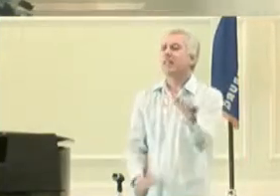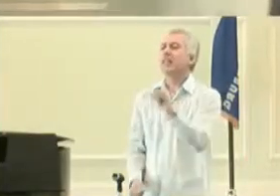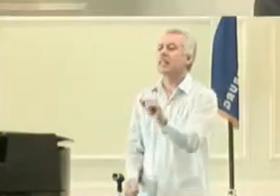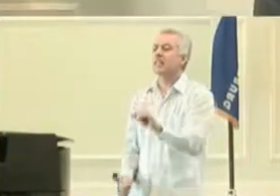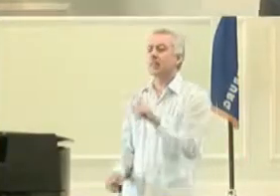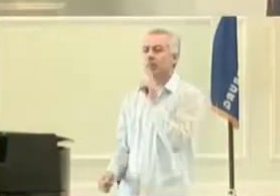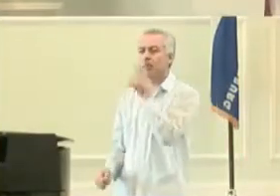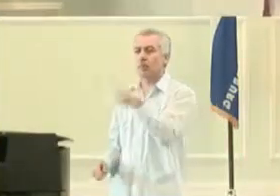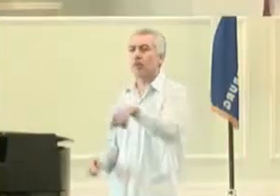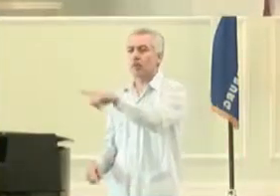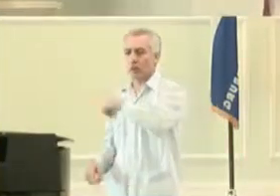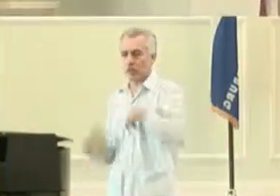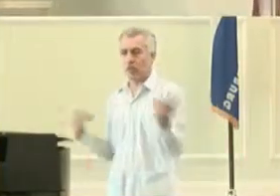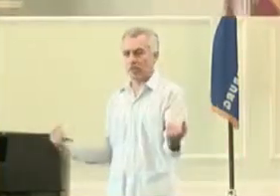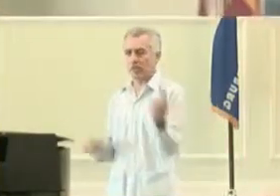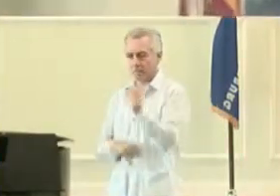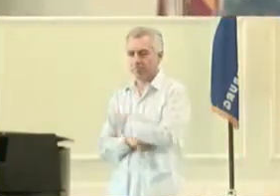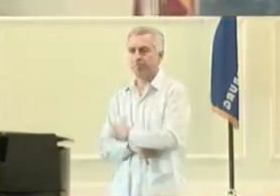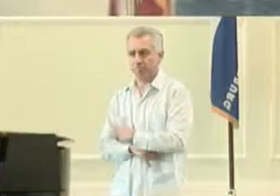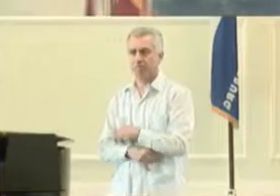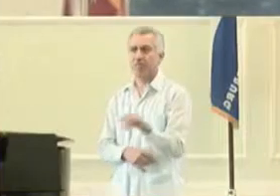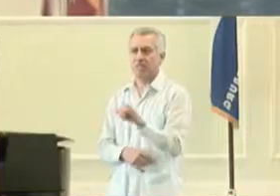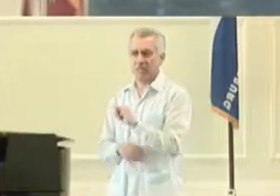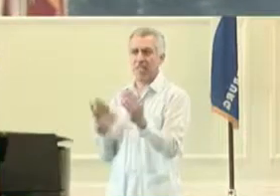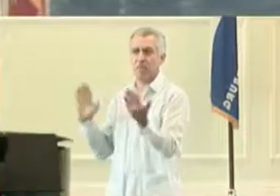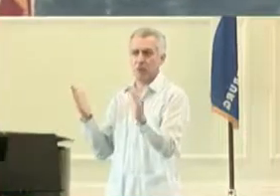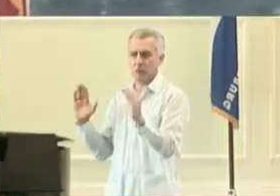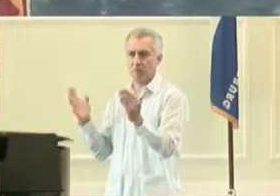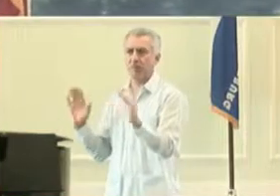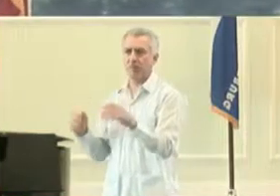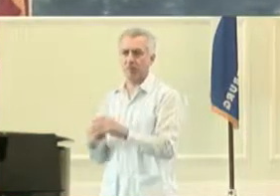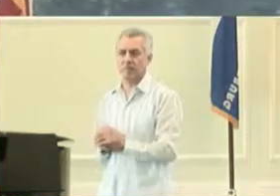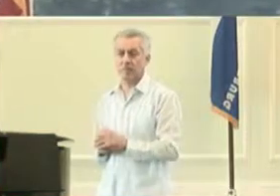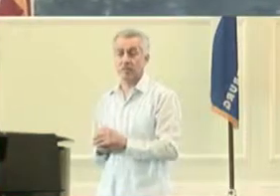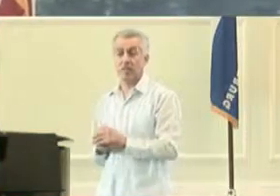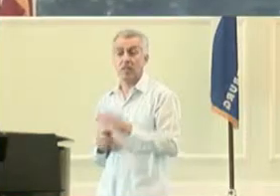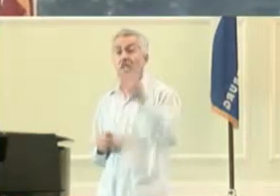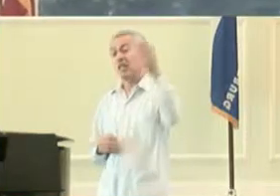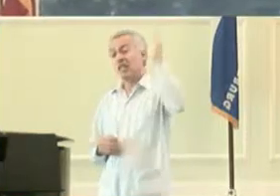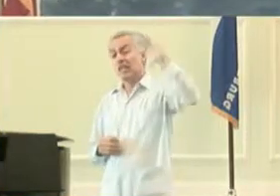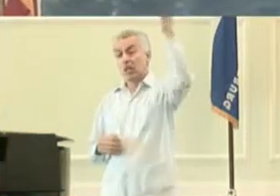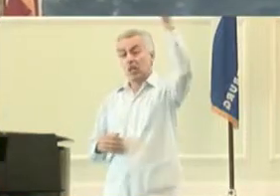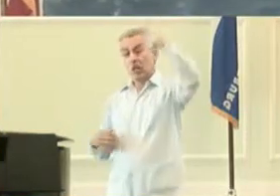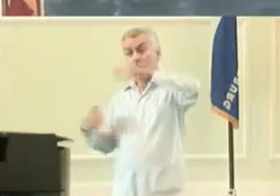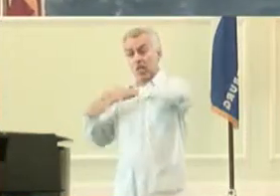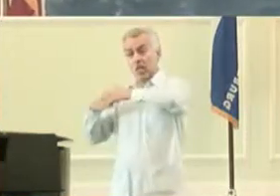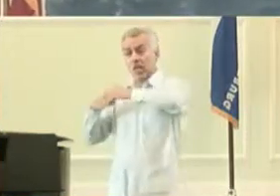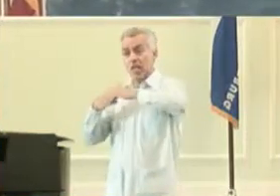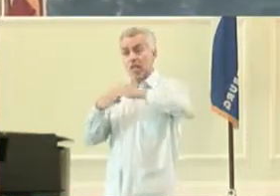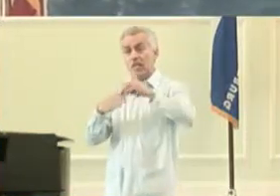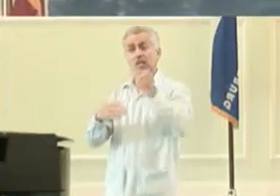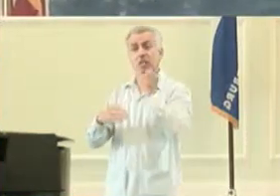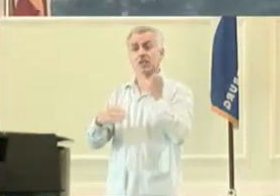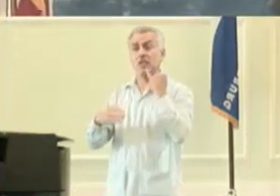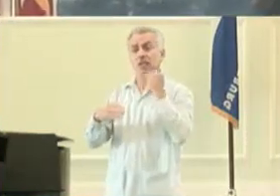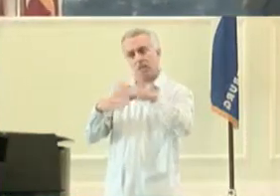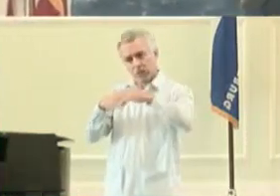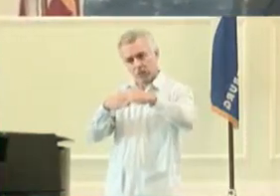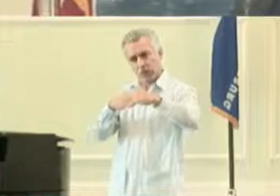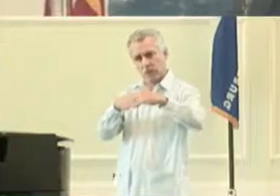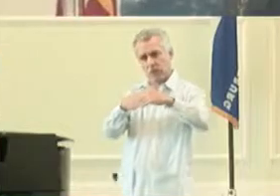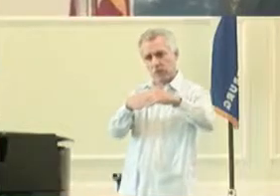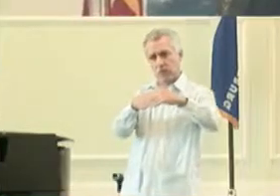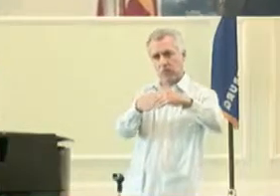today. Just as God led his people in the past, God is willing to lead us today every step of the